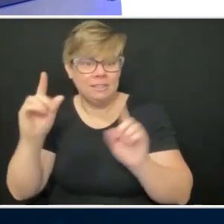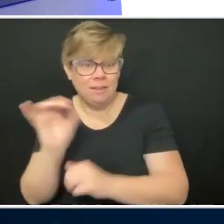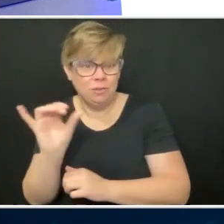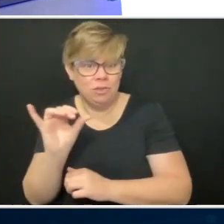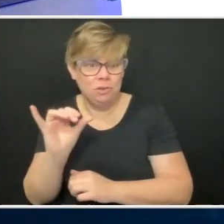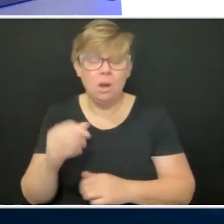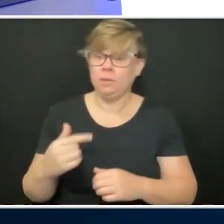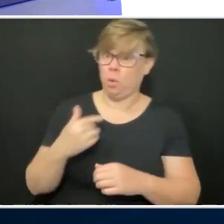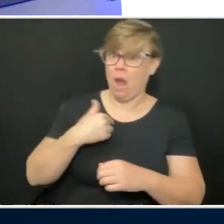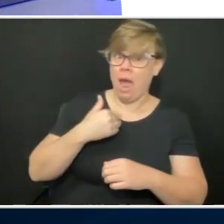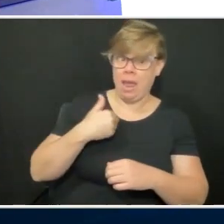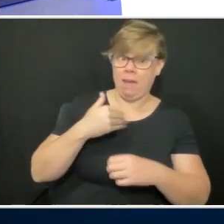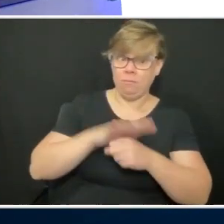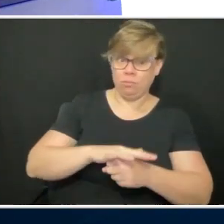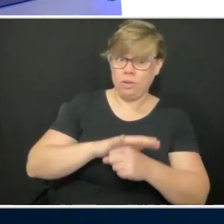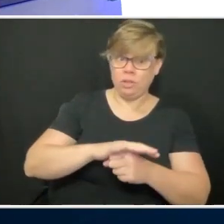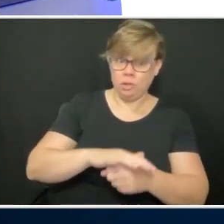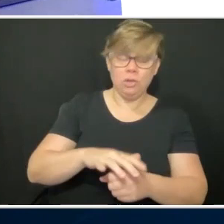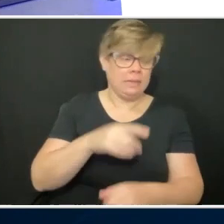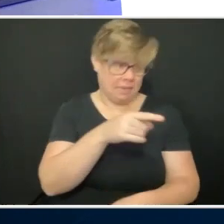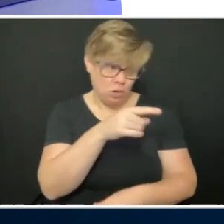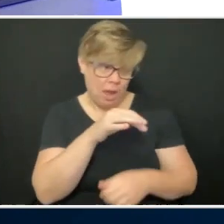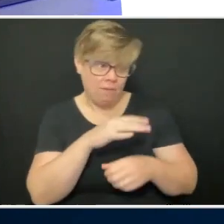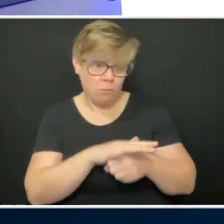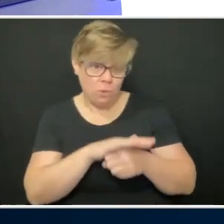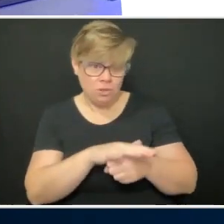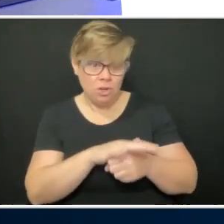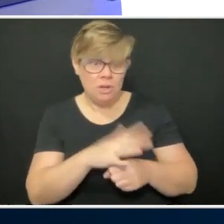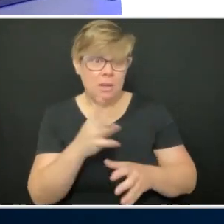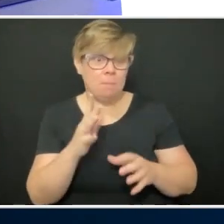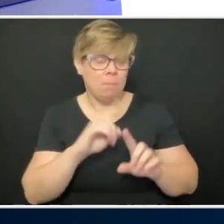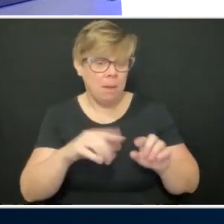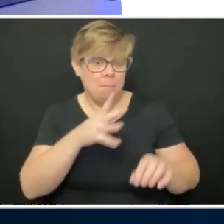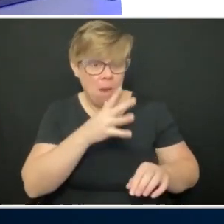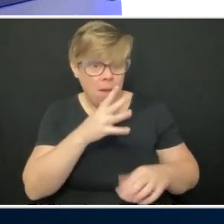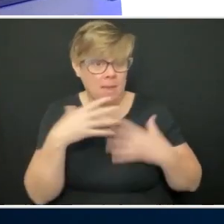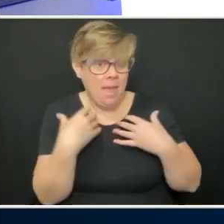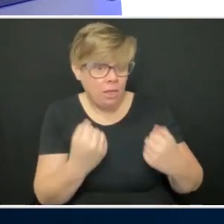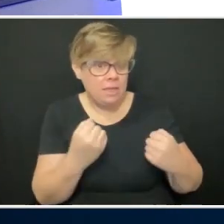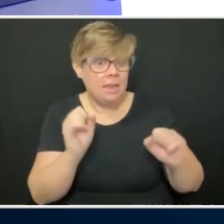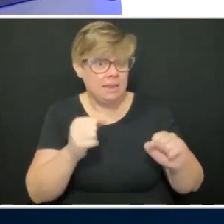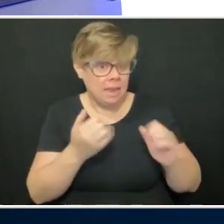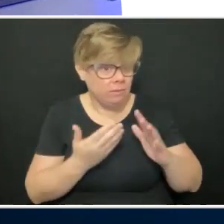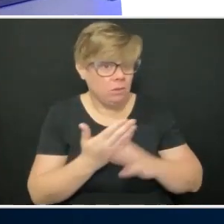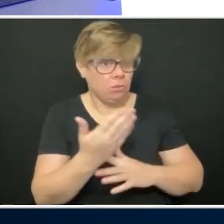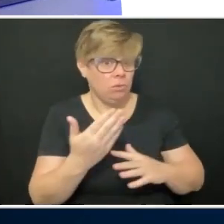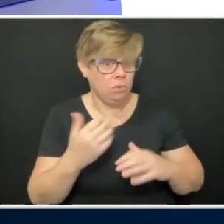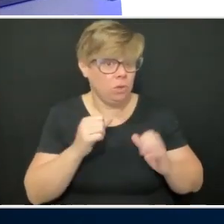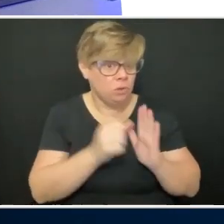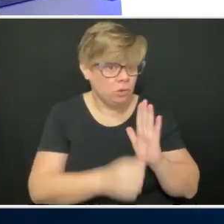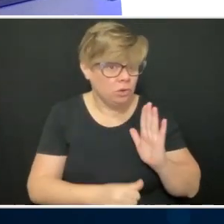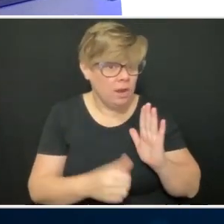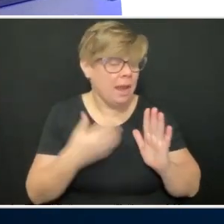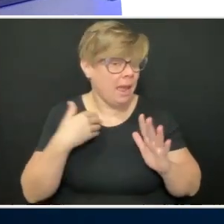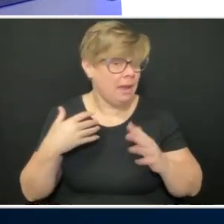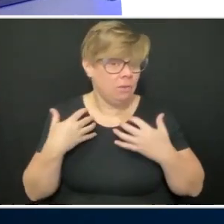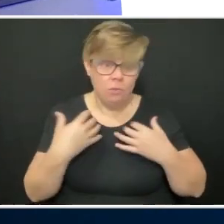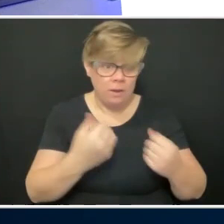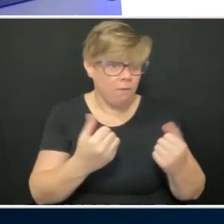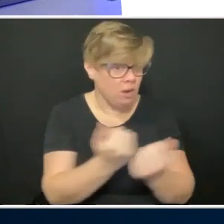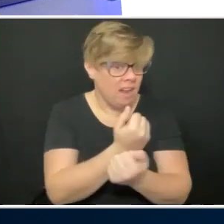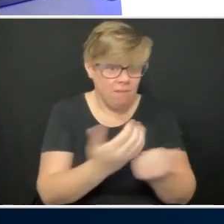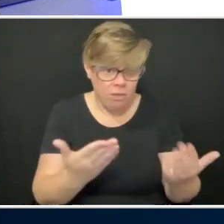on me to make sure that Brendon's mom is healthy and can make it through the surgery and the recovery. And so you have to have these